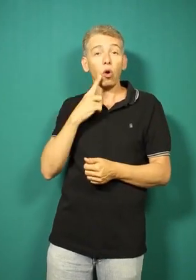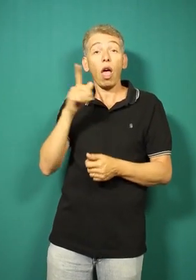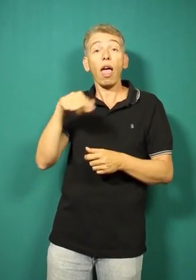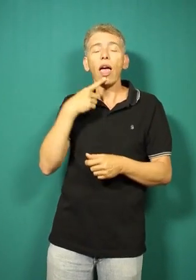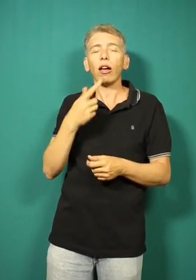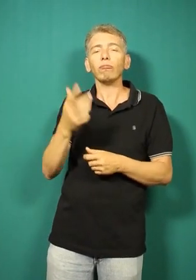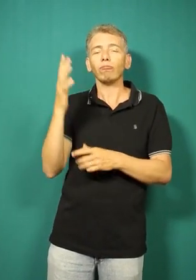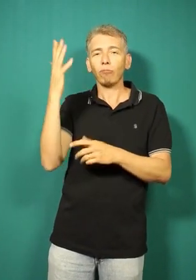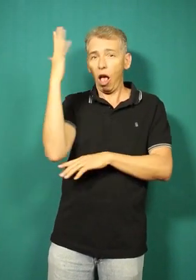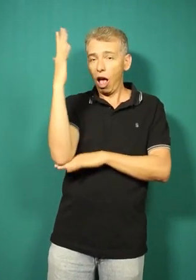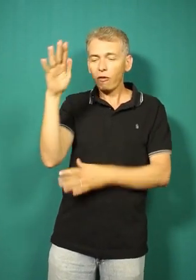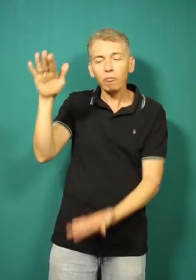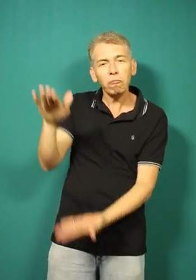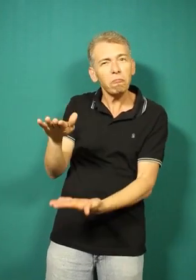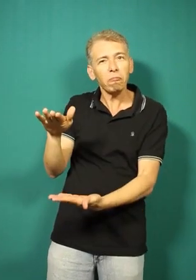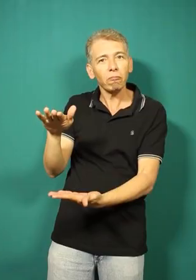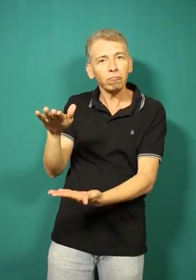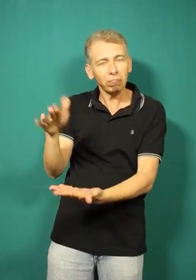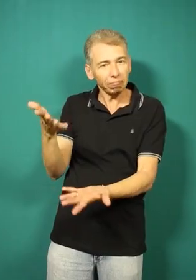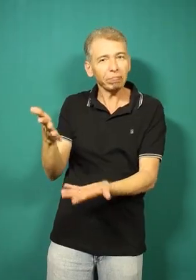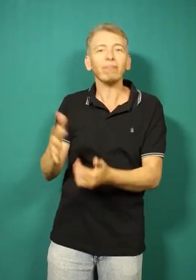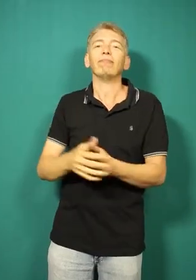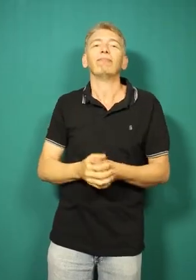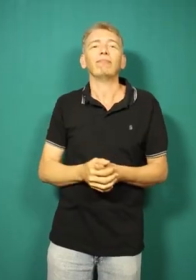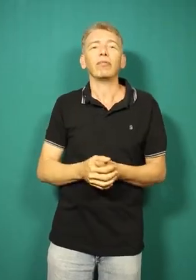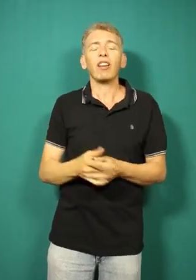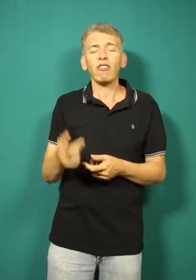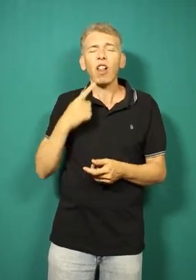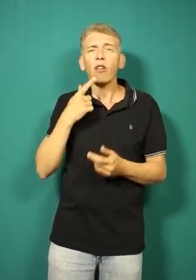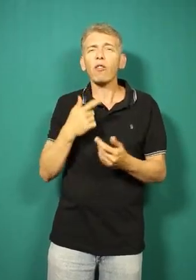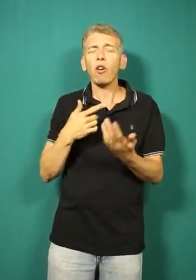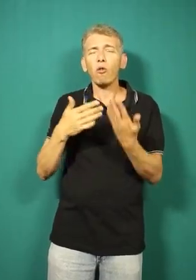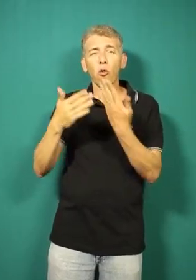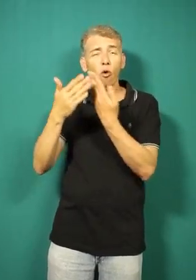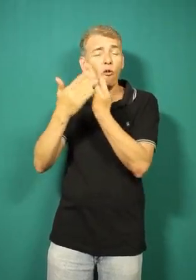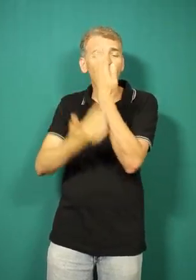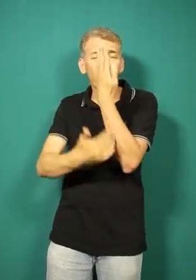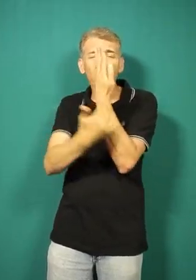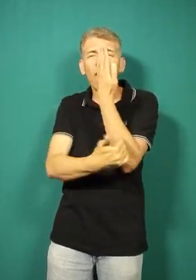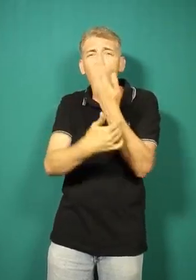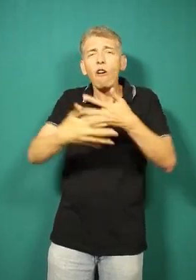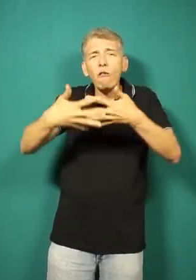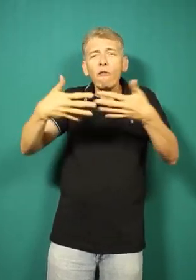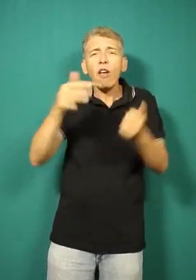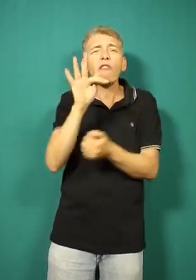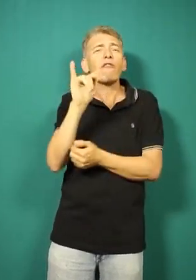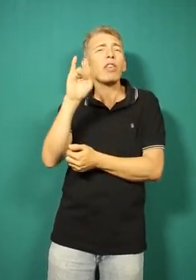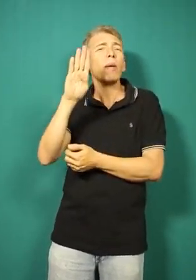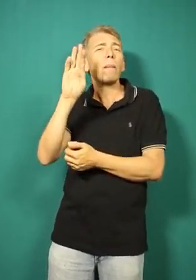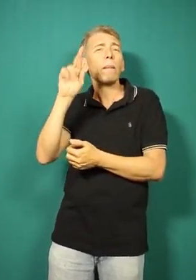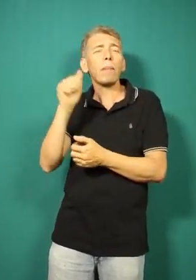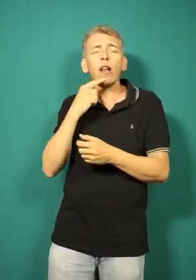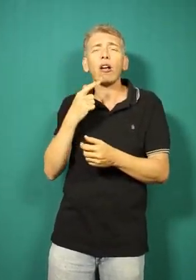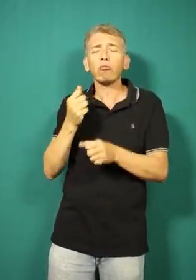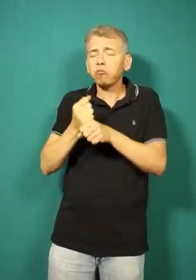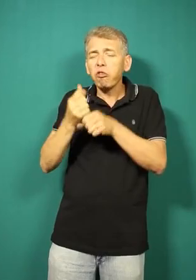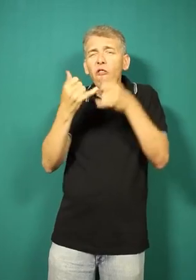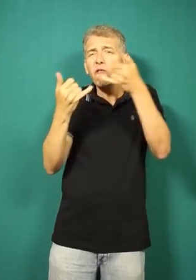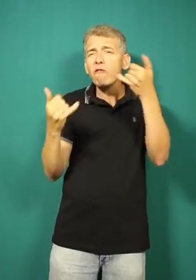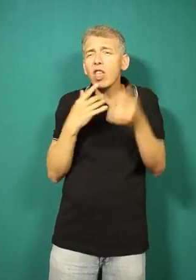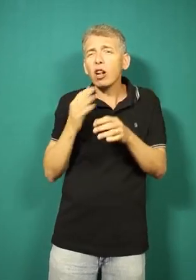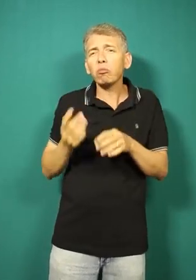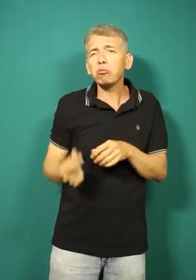Kozo is a deciduous shrub of the mulberry family. As its fiber is thick, long, and durable, kozo